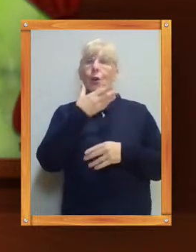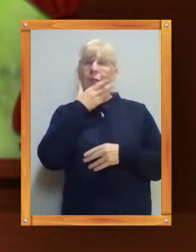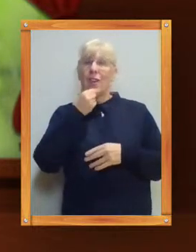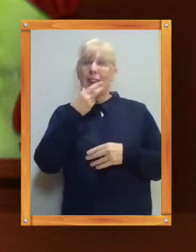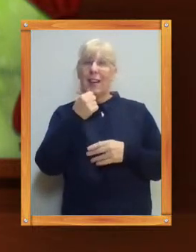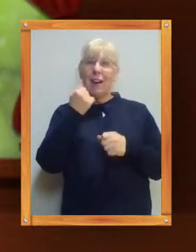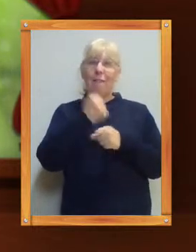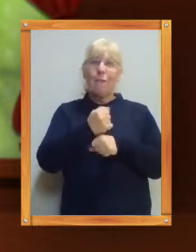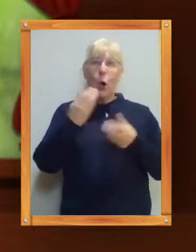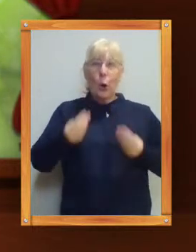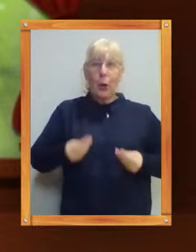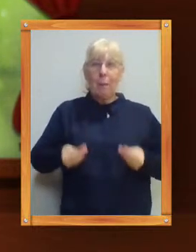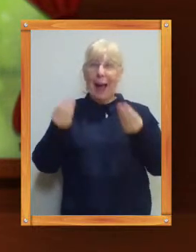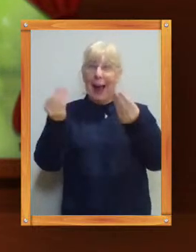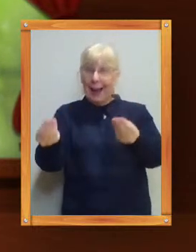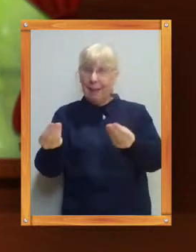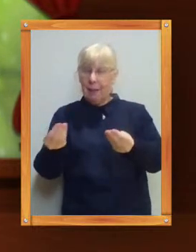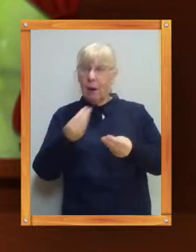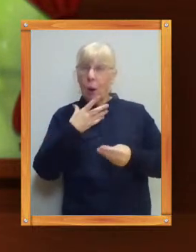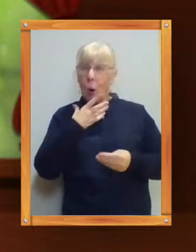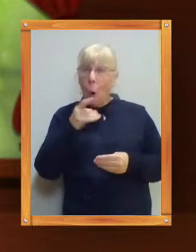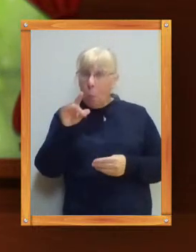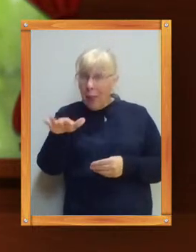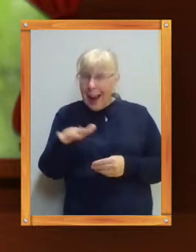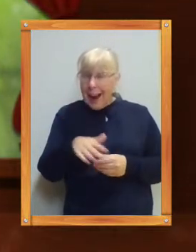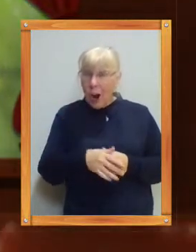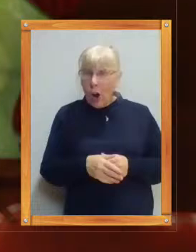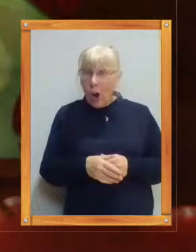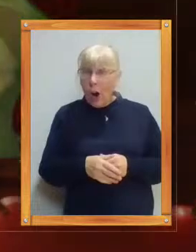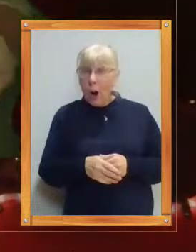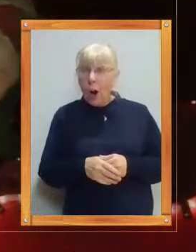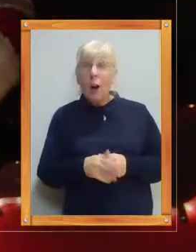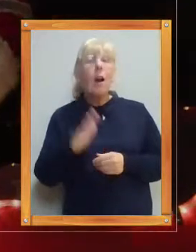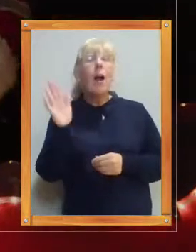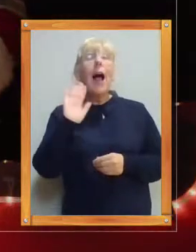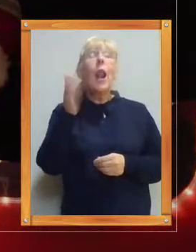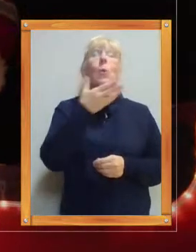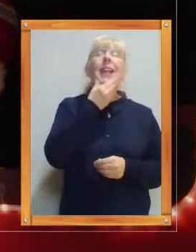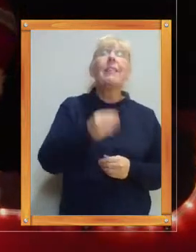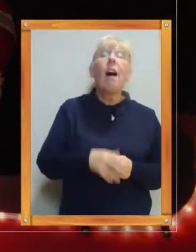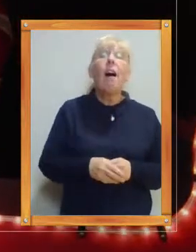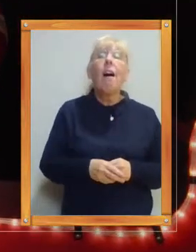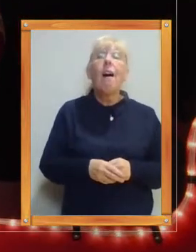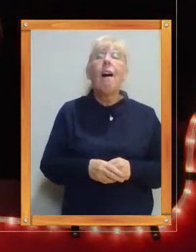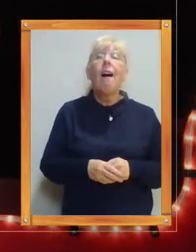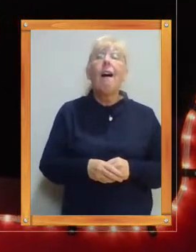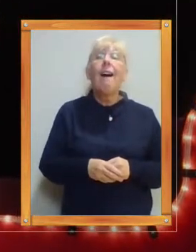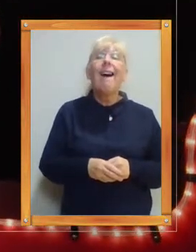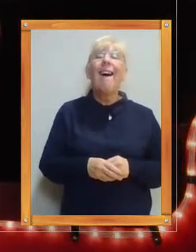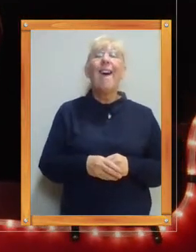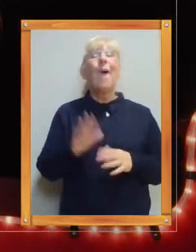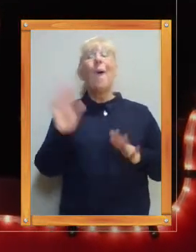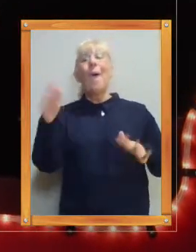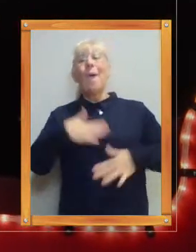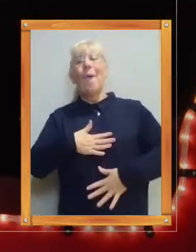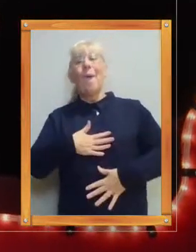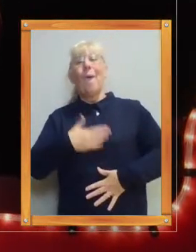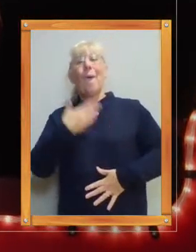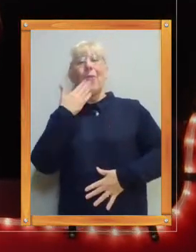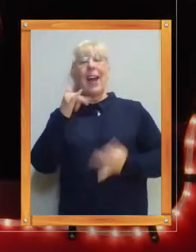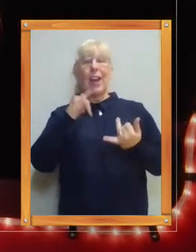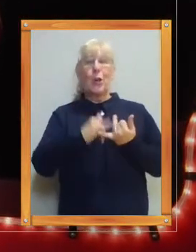I hope you're in. Let's go over to the Santa cam. Hello, Santa. Oh, thanks for that, Stuart. We're here at Maeve's house to deliver